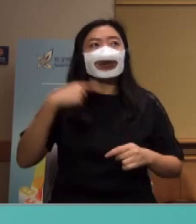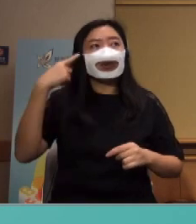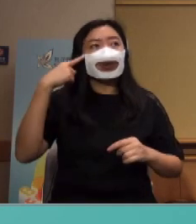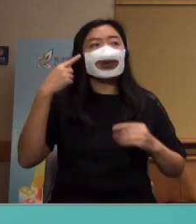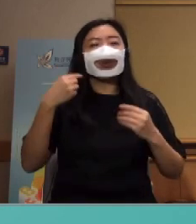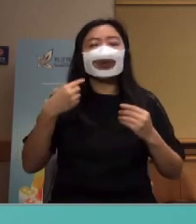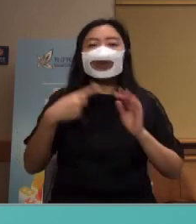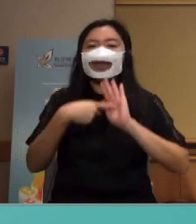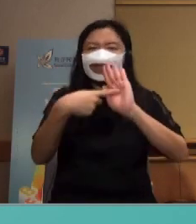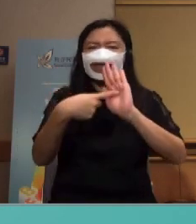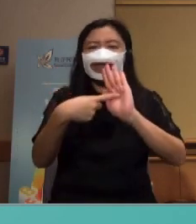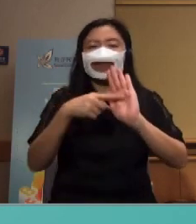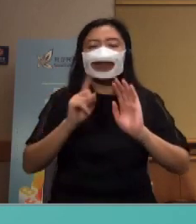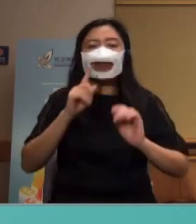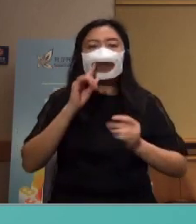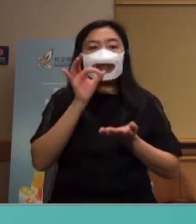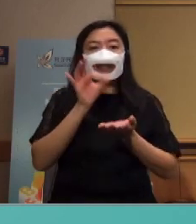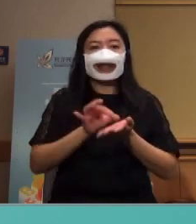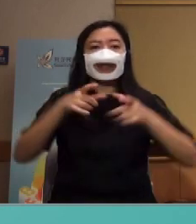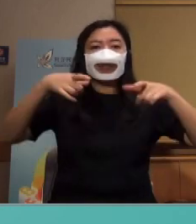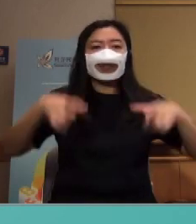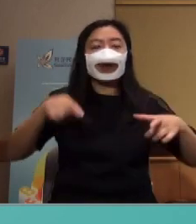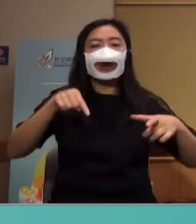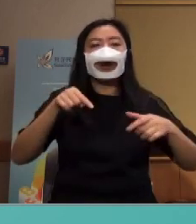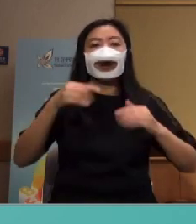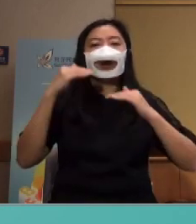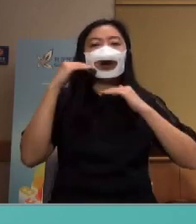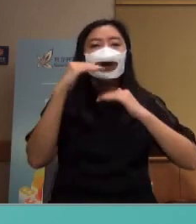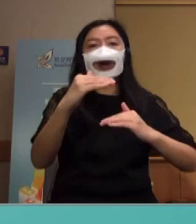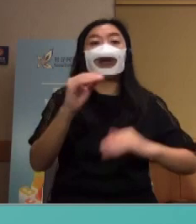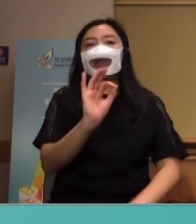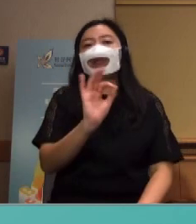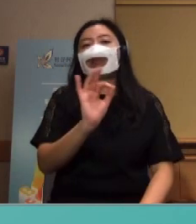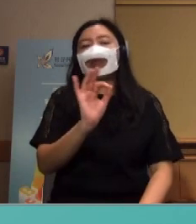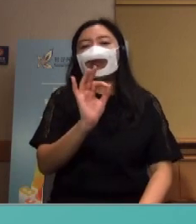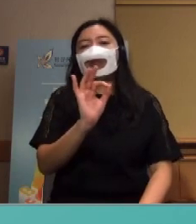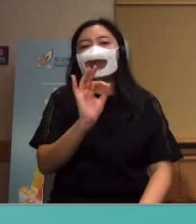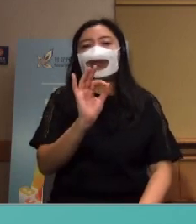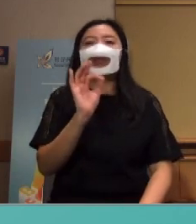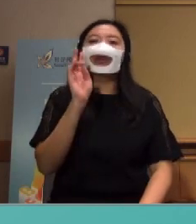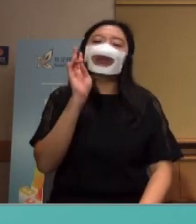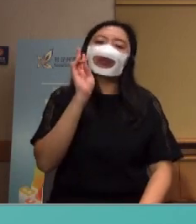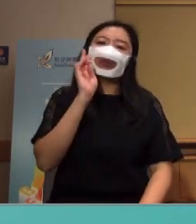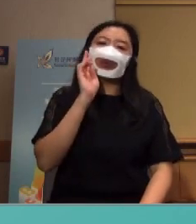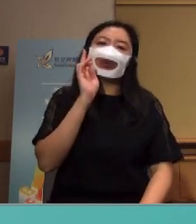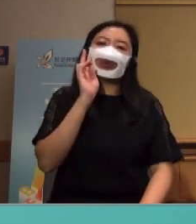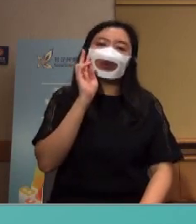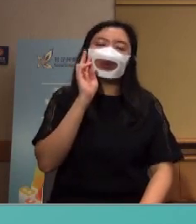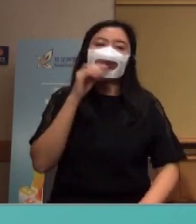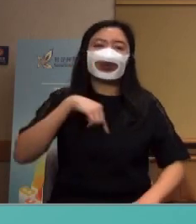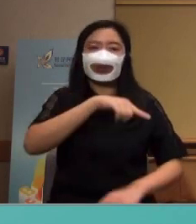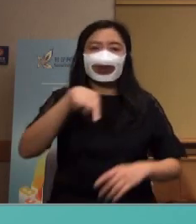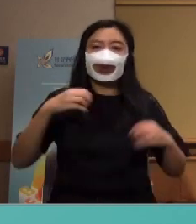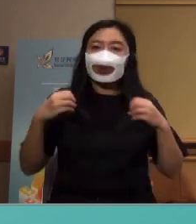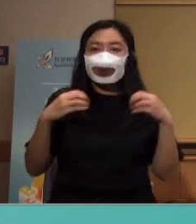Not only in Darwin the Dark, not only in our center, also outside Darwin the Dark Center or all over the world. We're trying